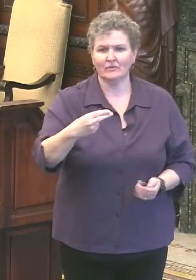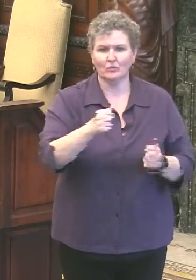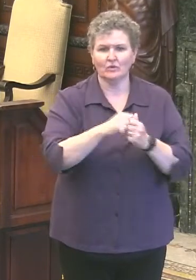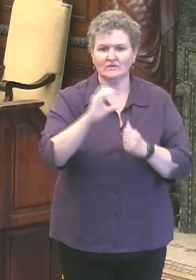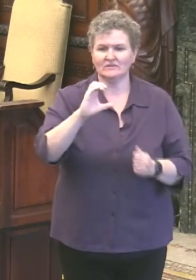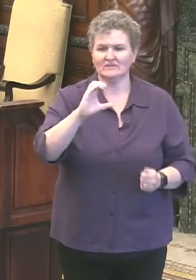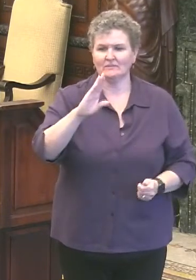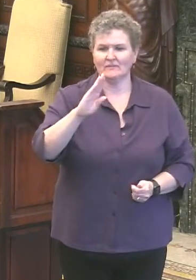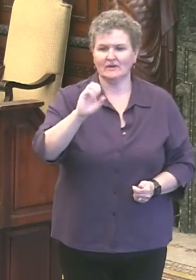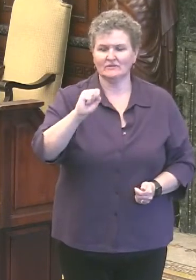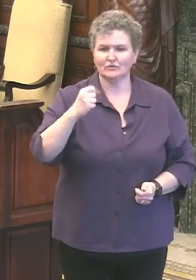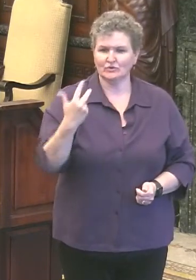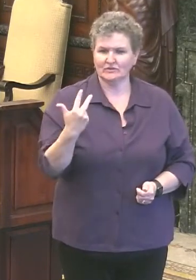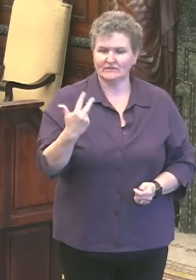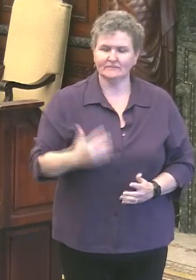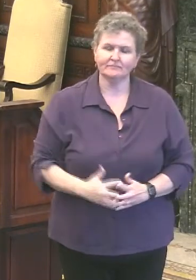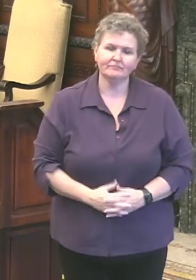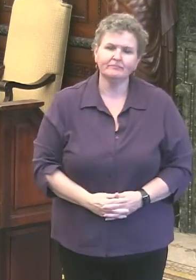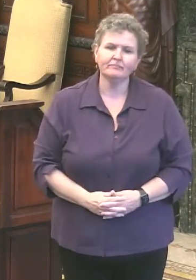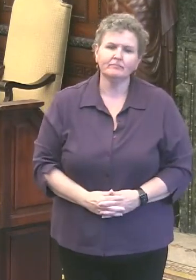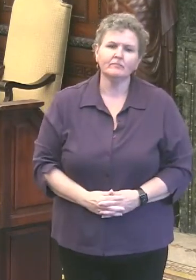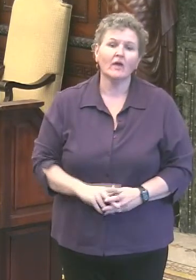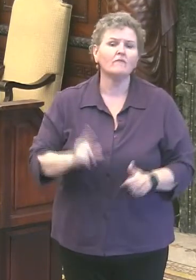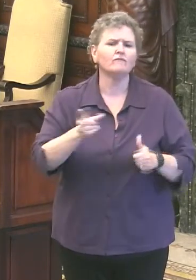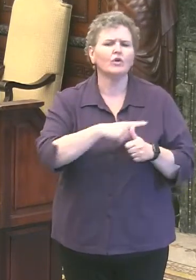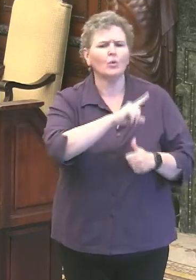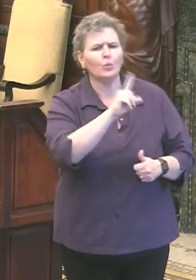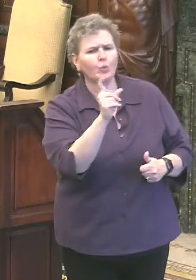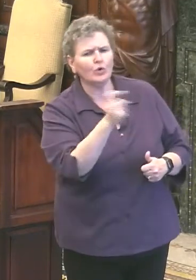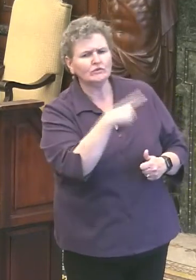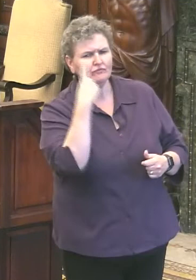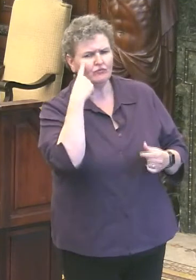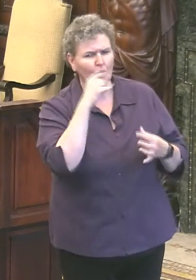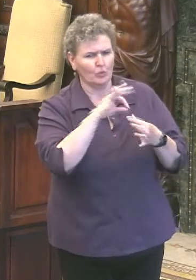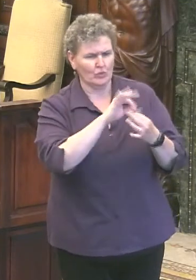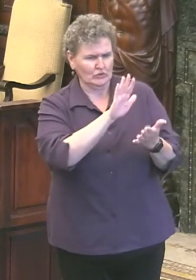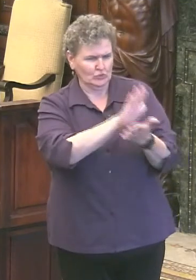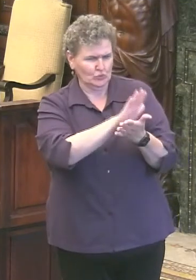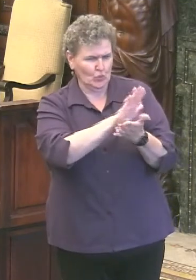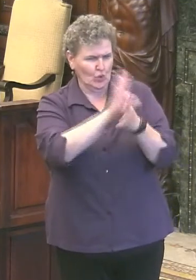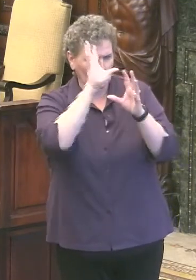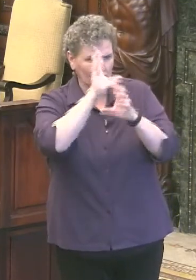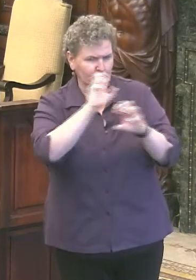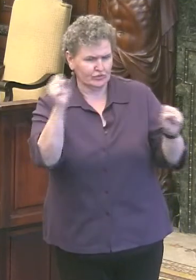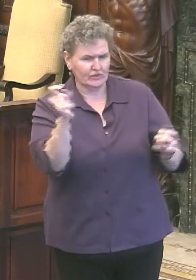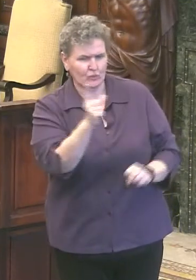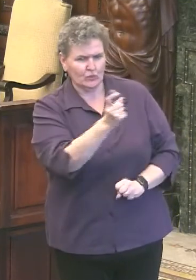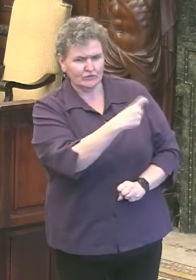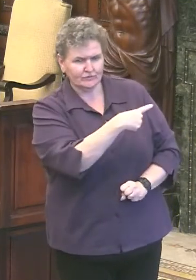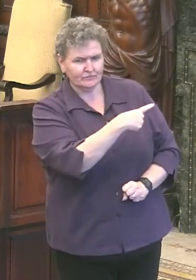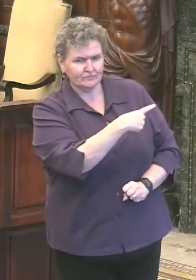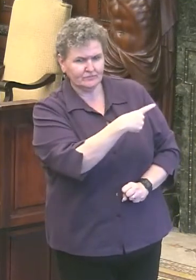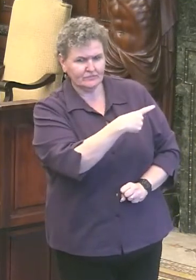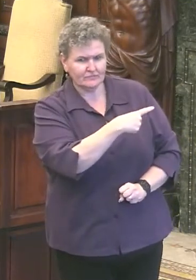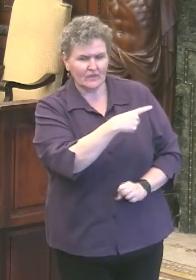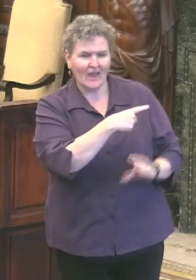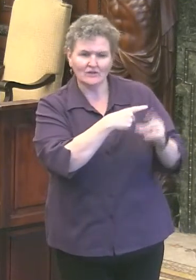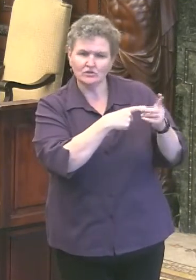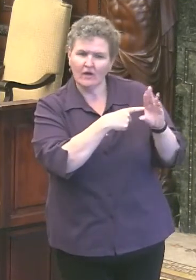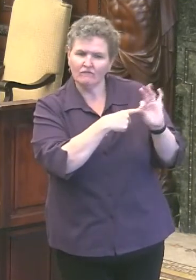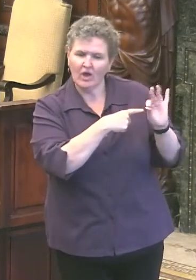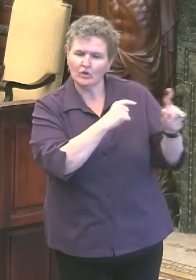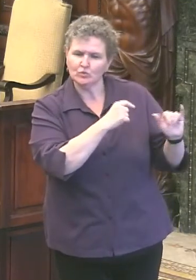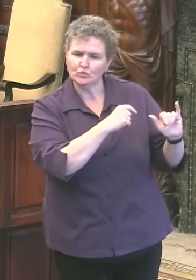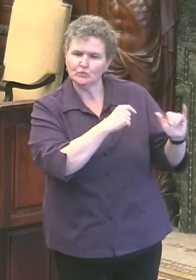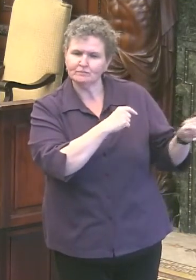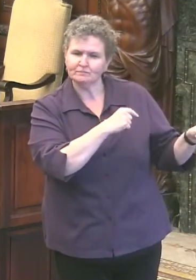My first question is for the school superintendent and for the health commissioner. Just want to confirm that